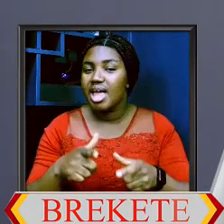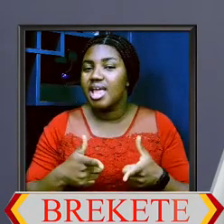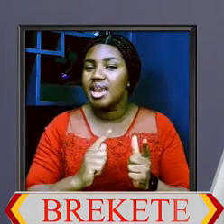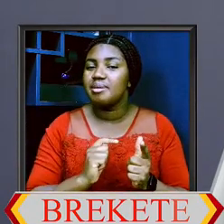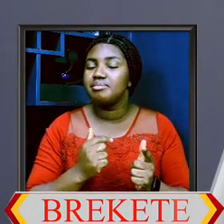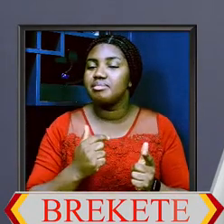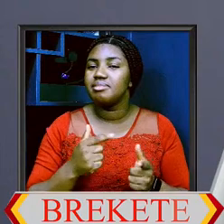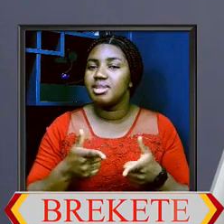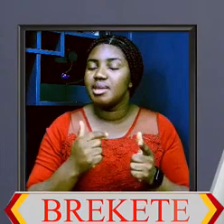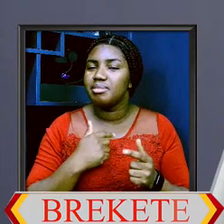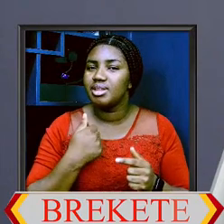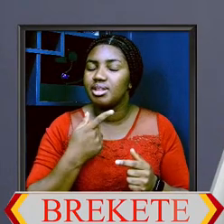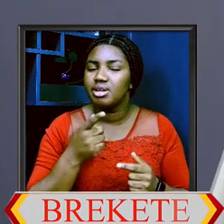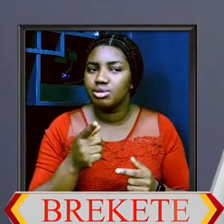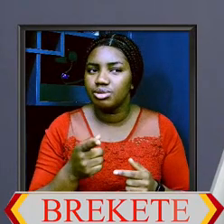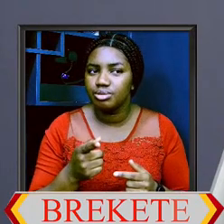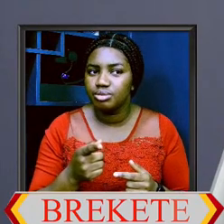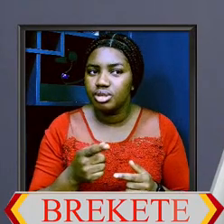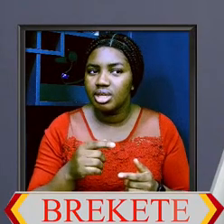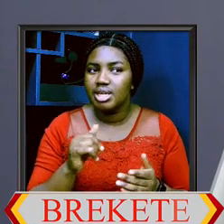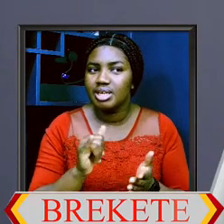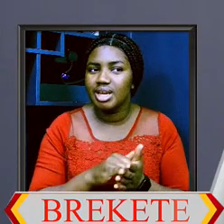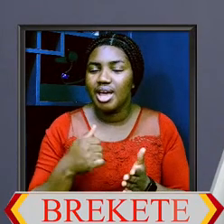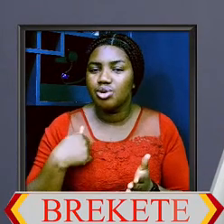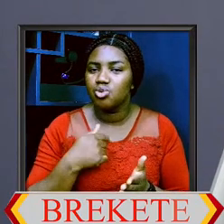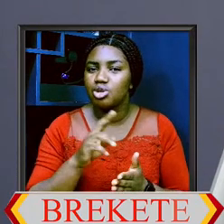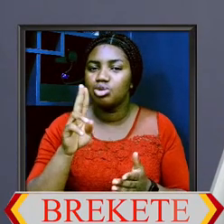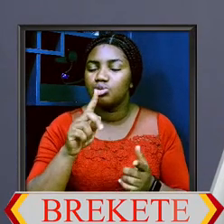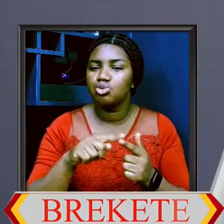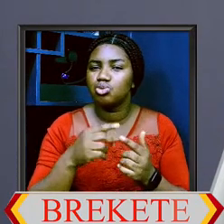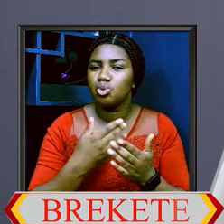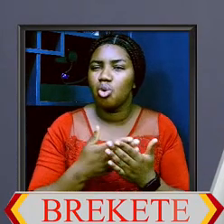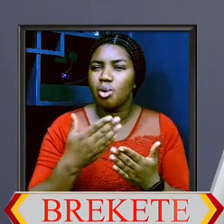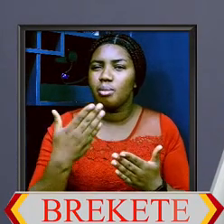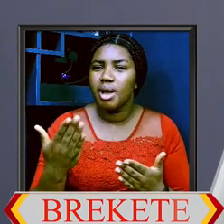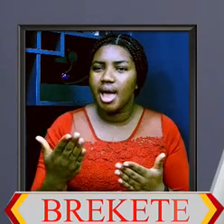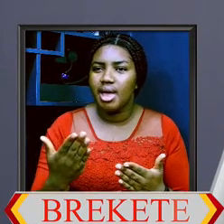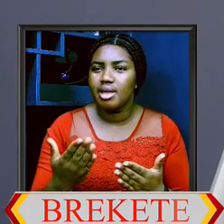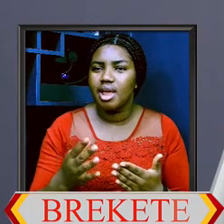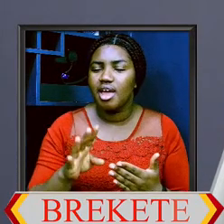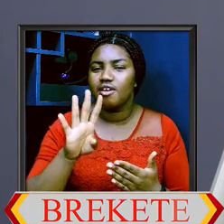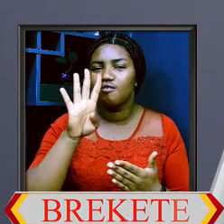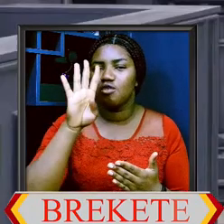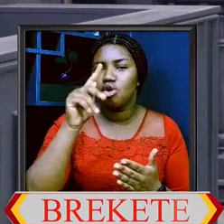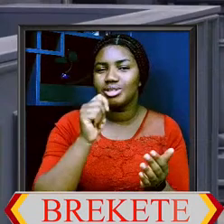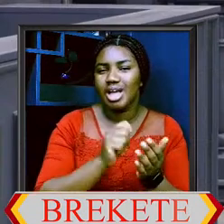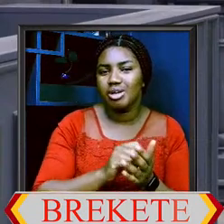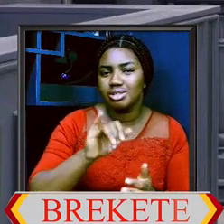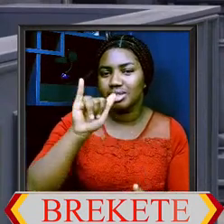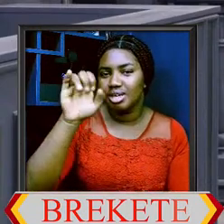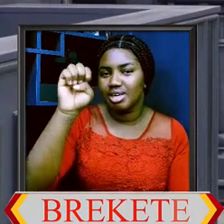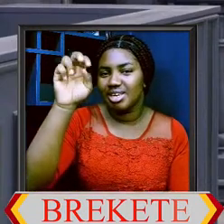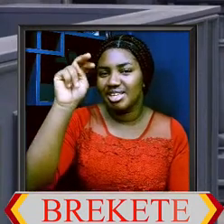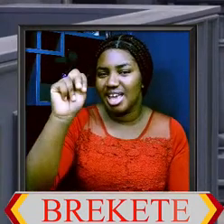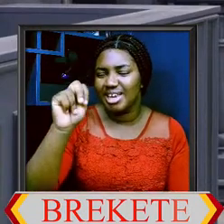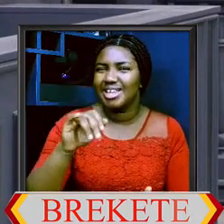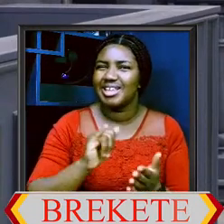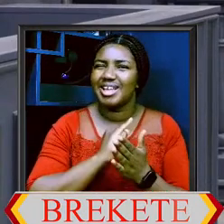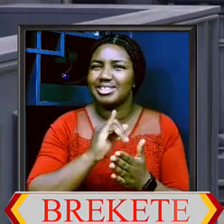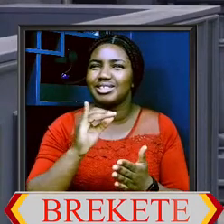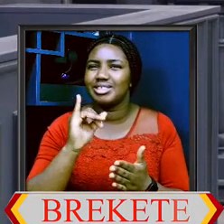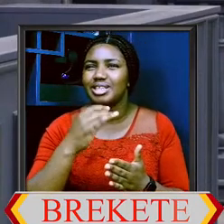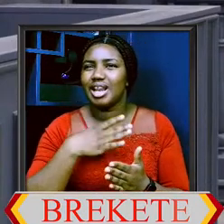let me that we used to buy like 4,000 that was equivalent to